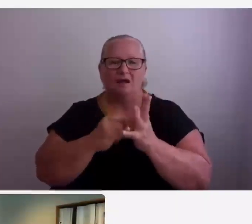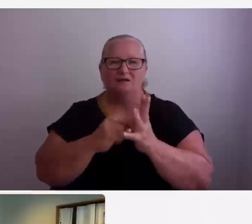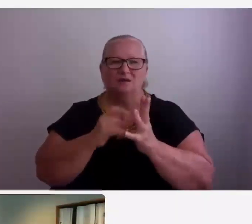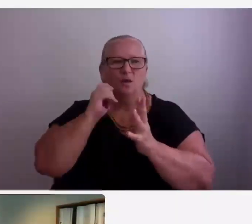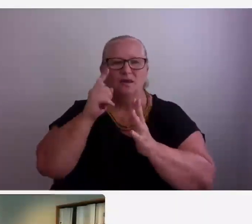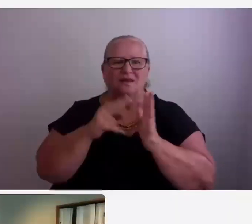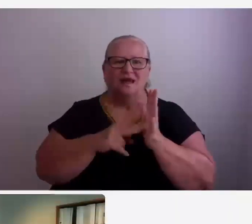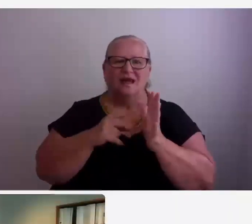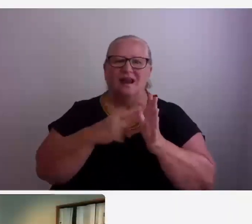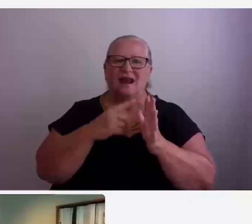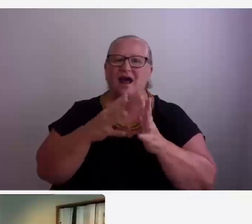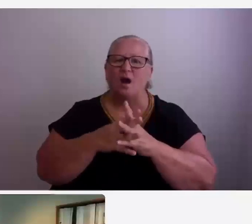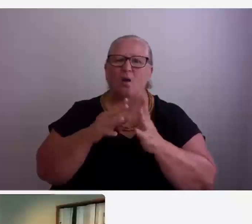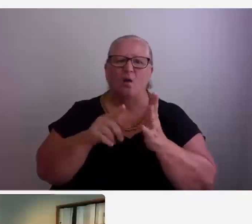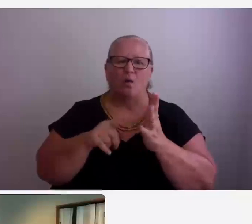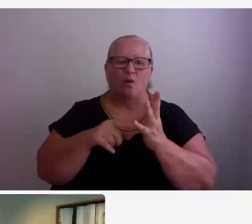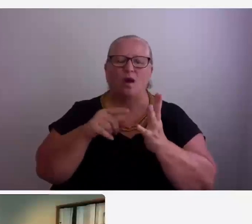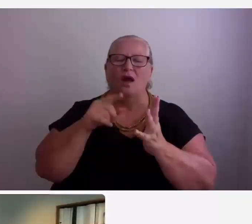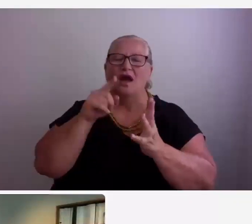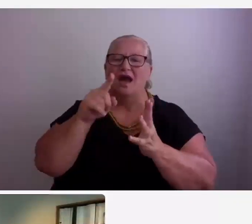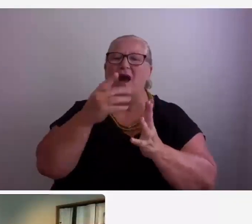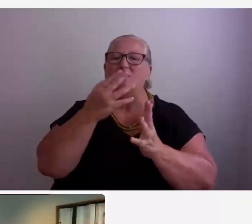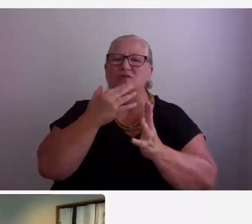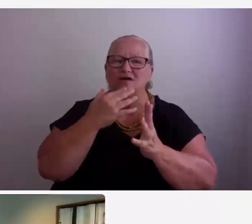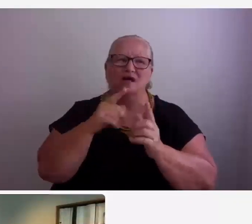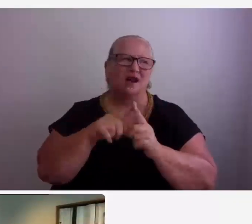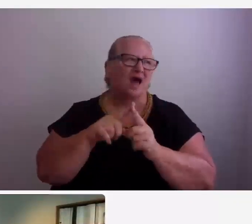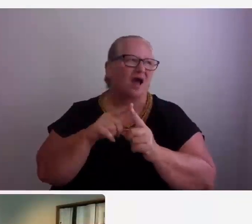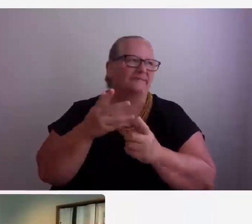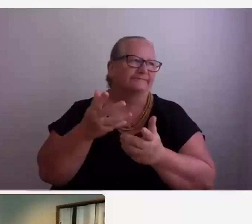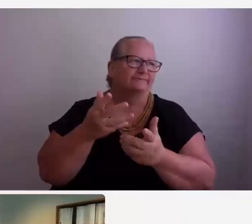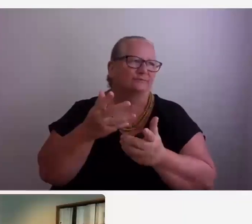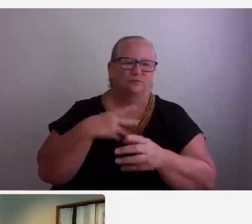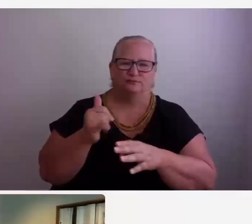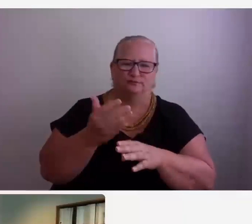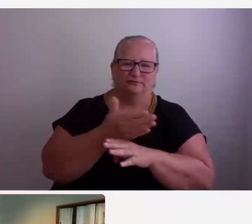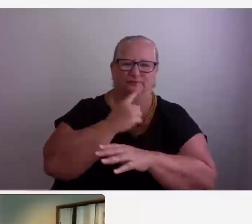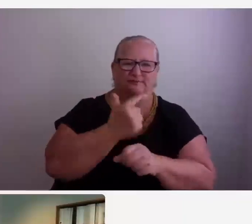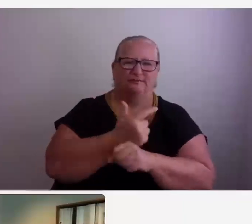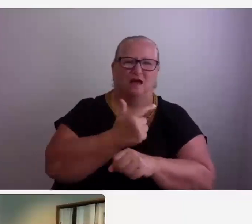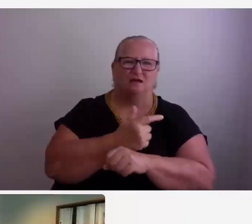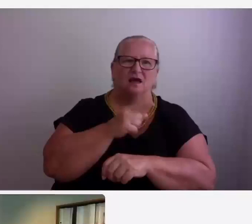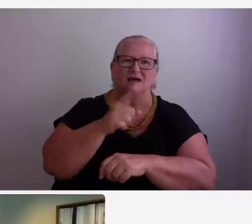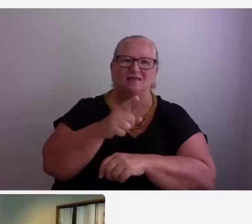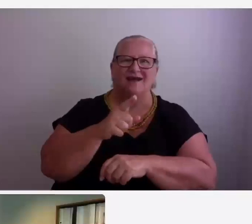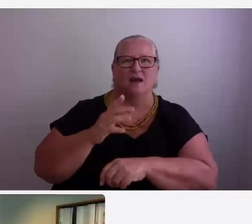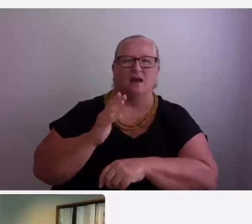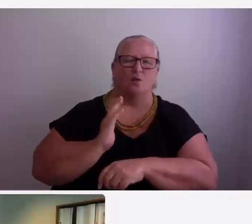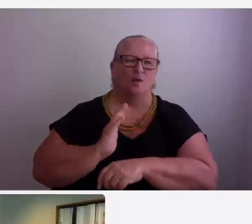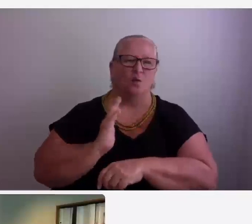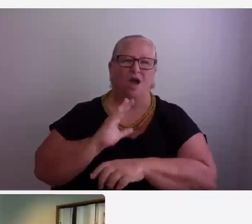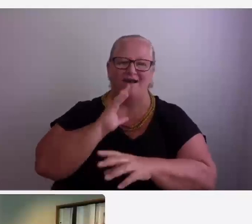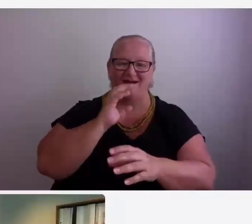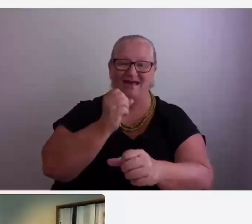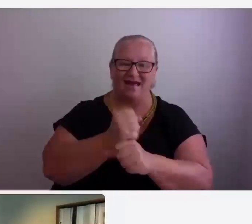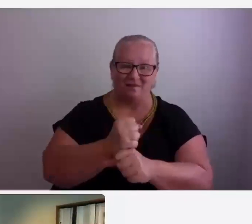price. So as we, I guess, just discussed, that requires government